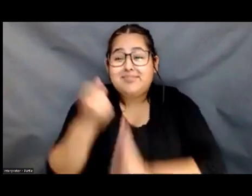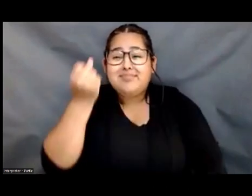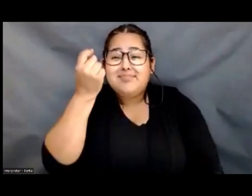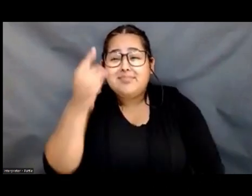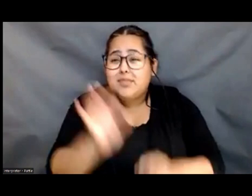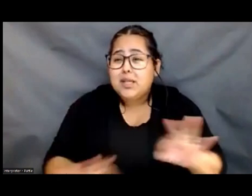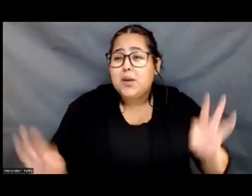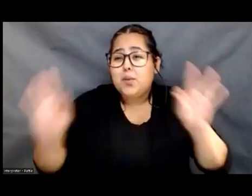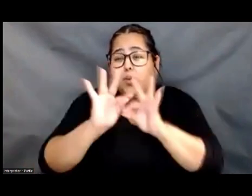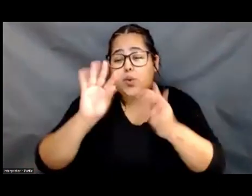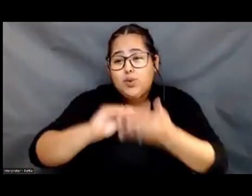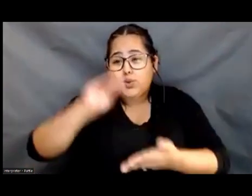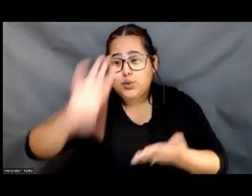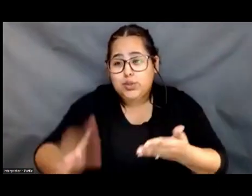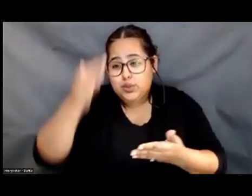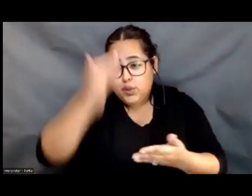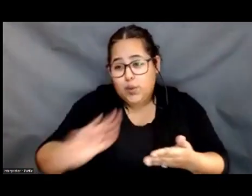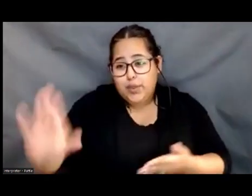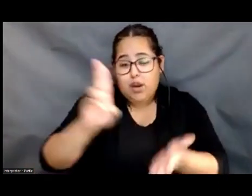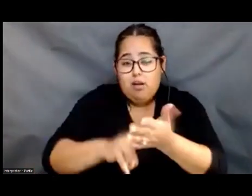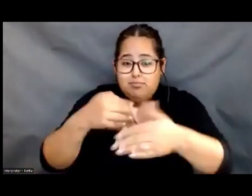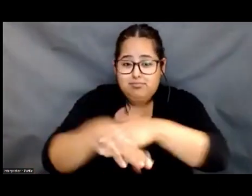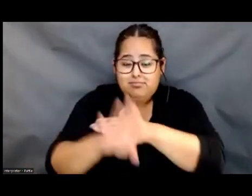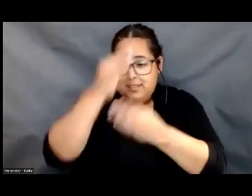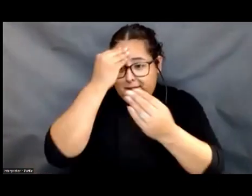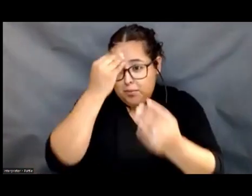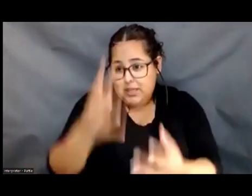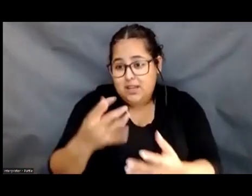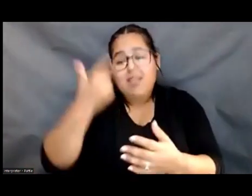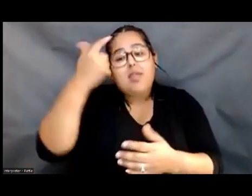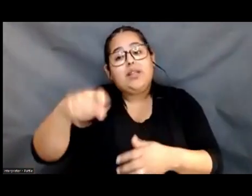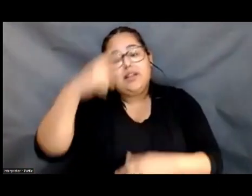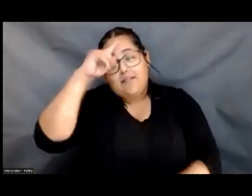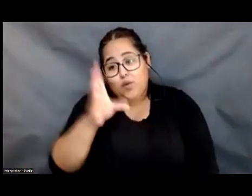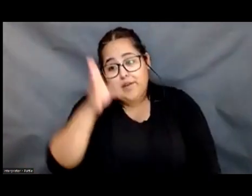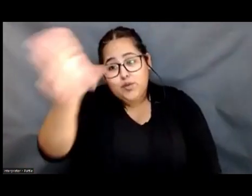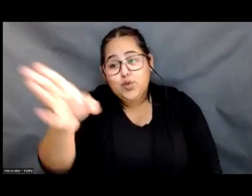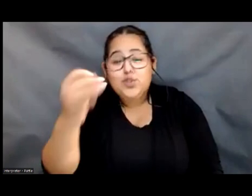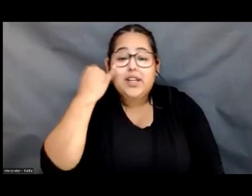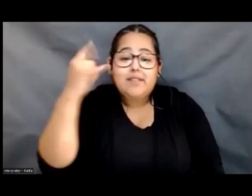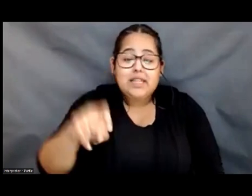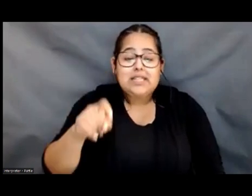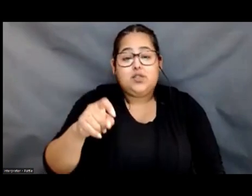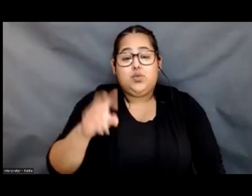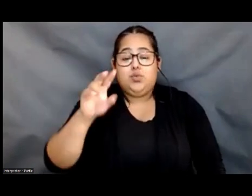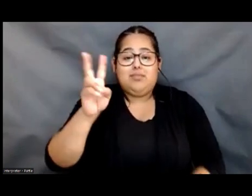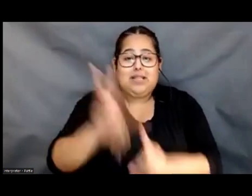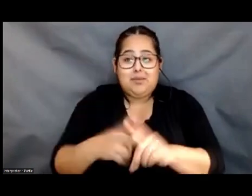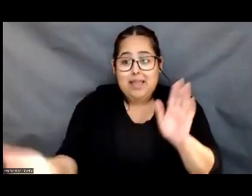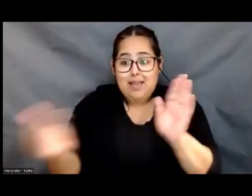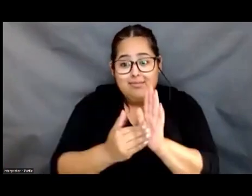that students remember their login information, as they may need it in the future should they need to reapply, excuse